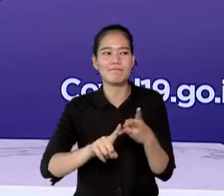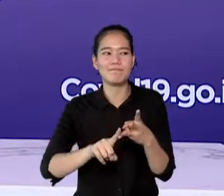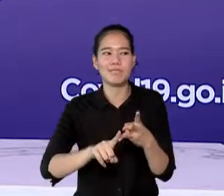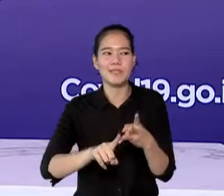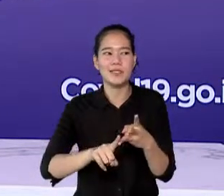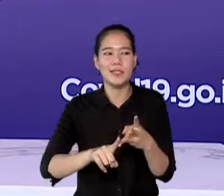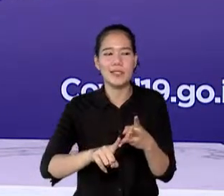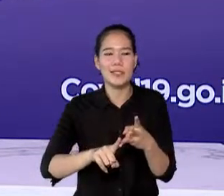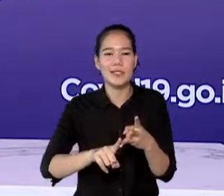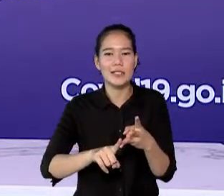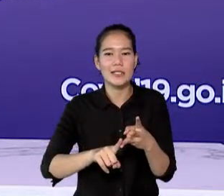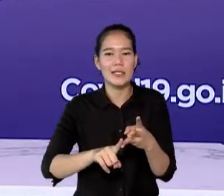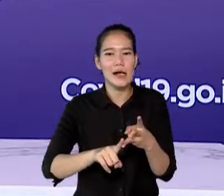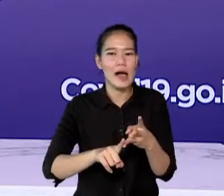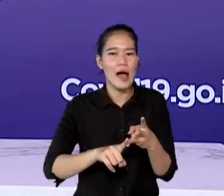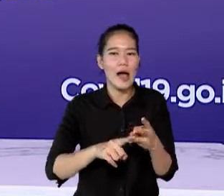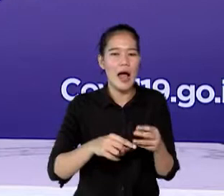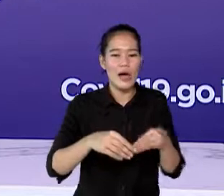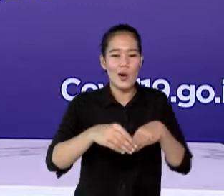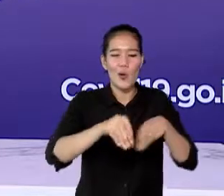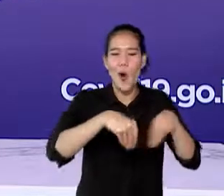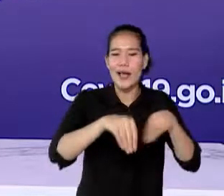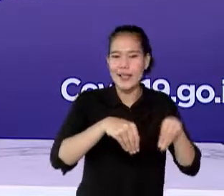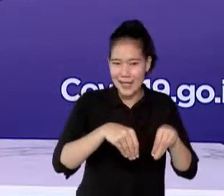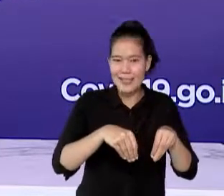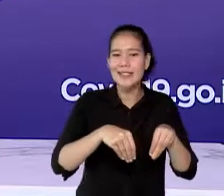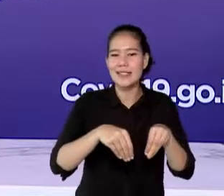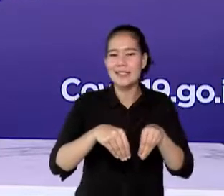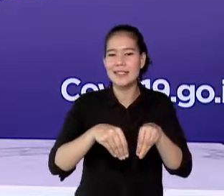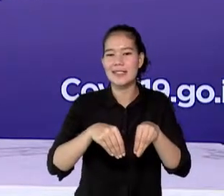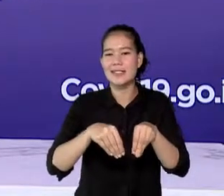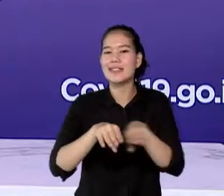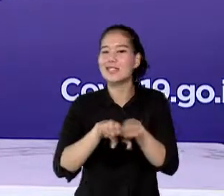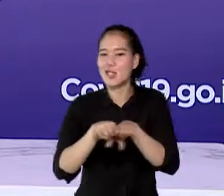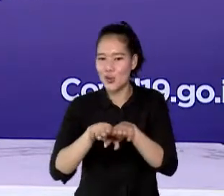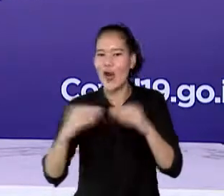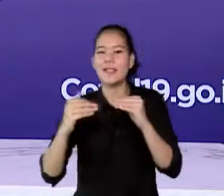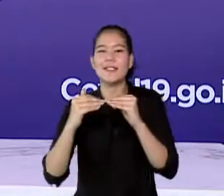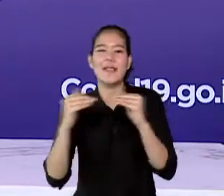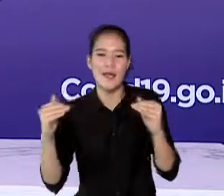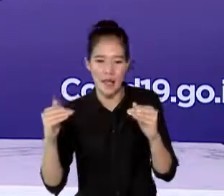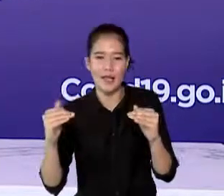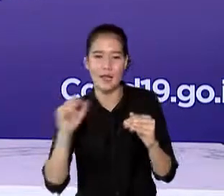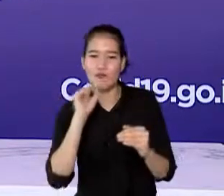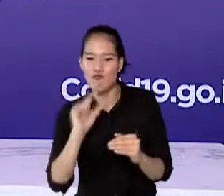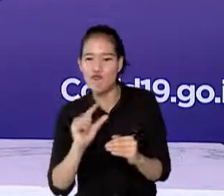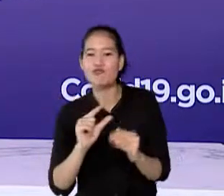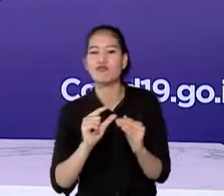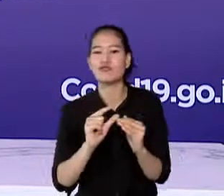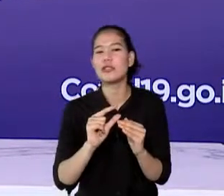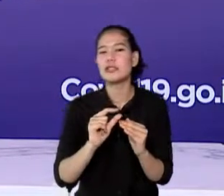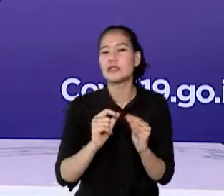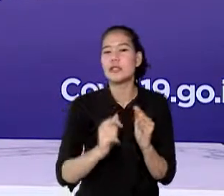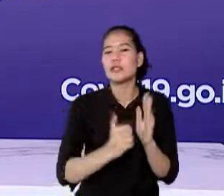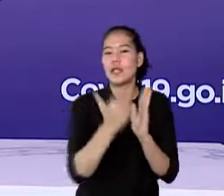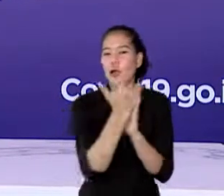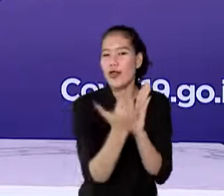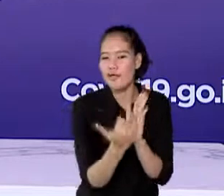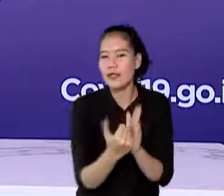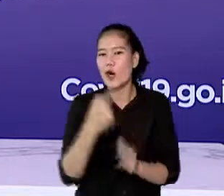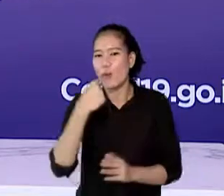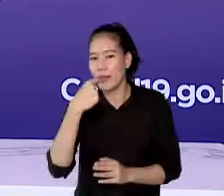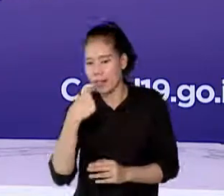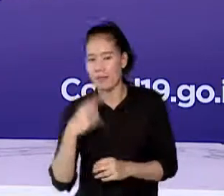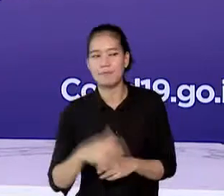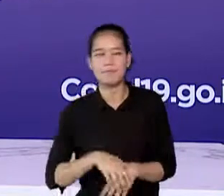the quality that meets applicable standards and adequate drug manufacturing methods. And